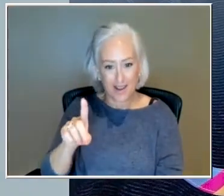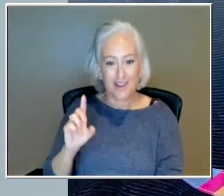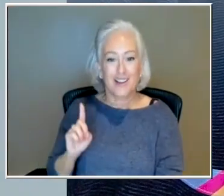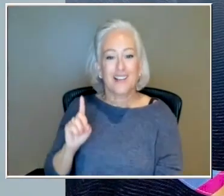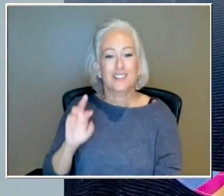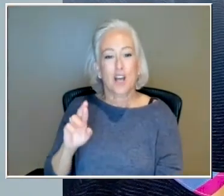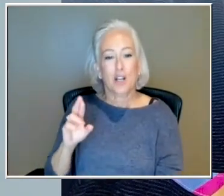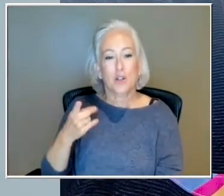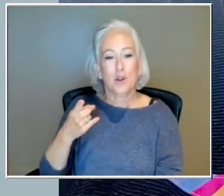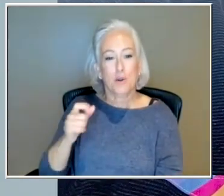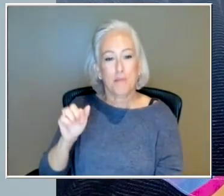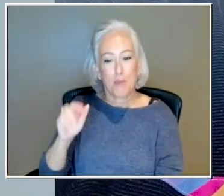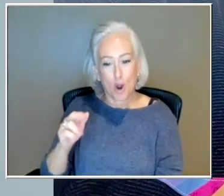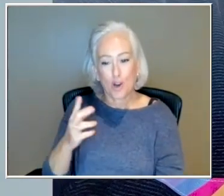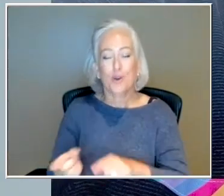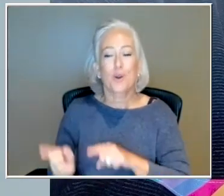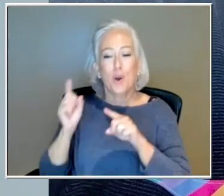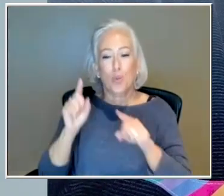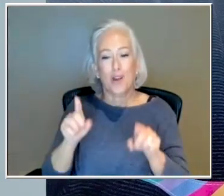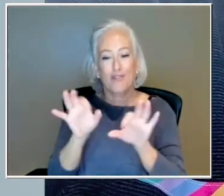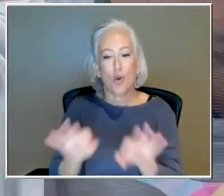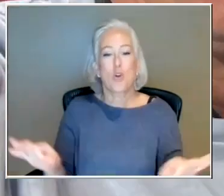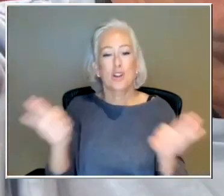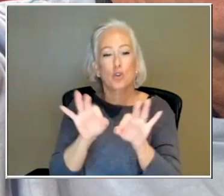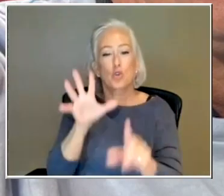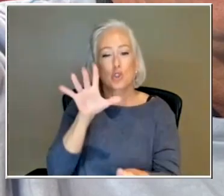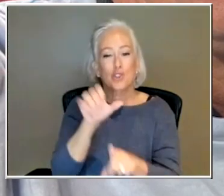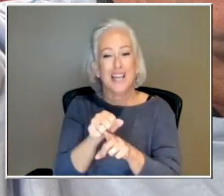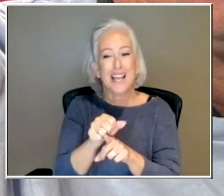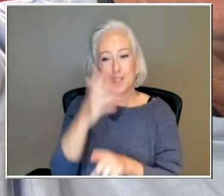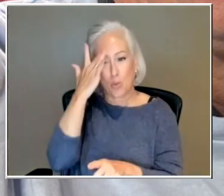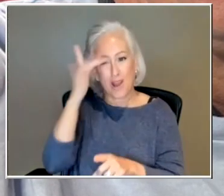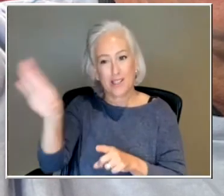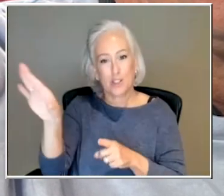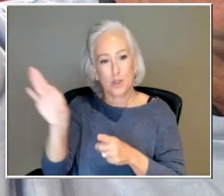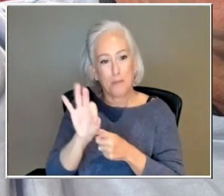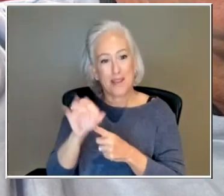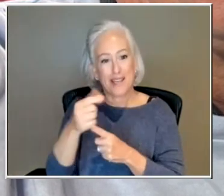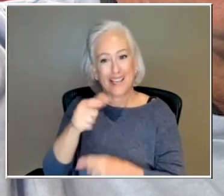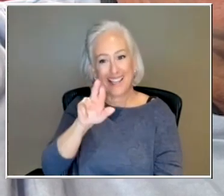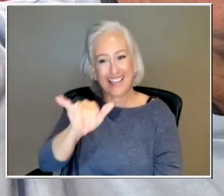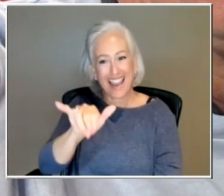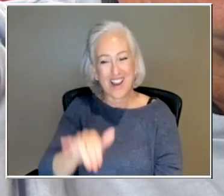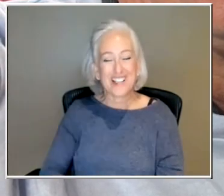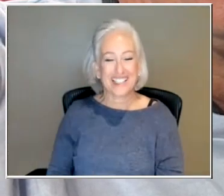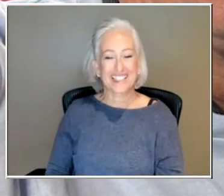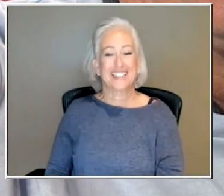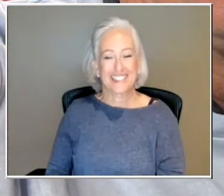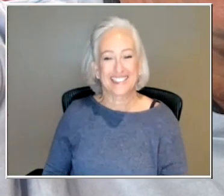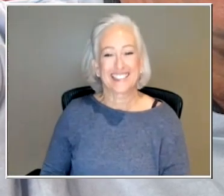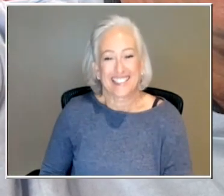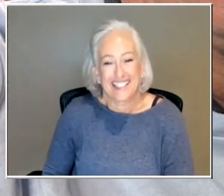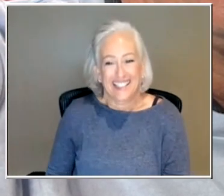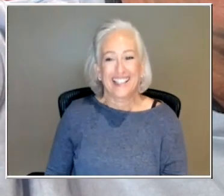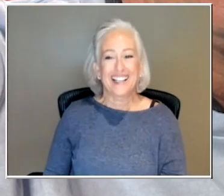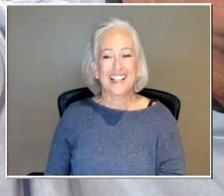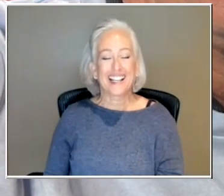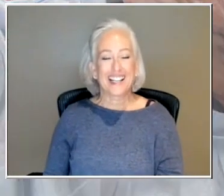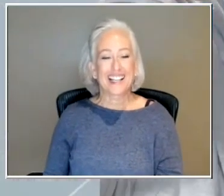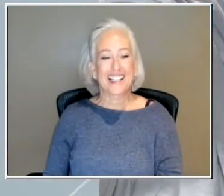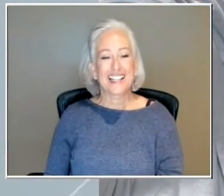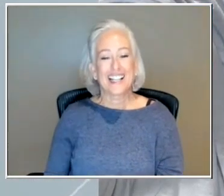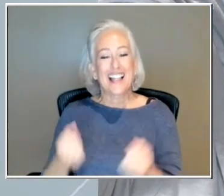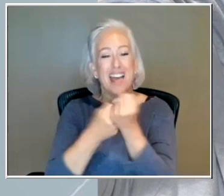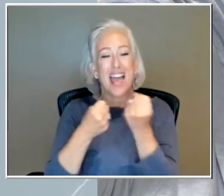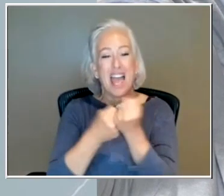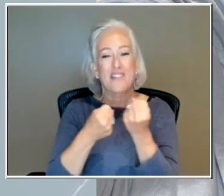the crucial catch games. Why did you pick Gary for this? I mean, obvious, besides correct. the obvious. I mean, the advocacy work